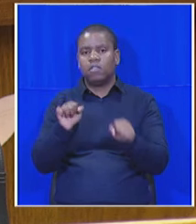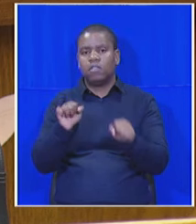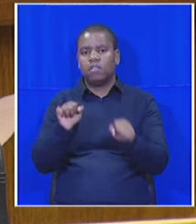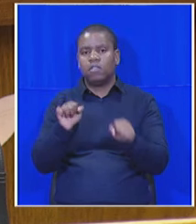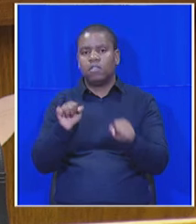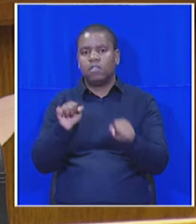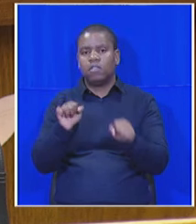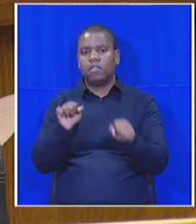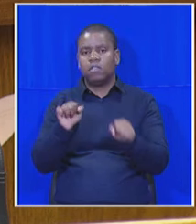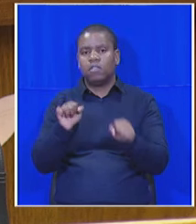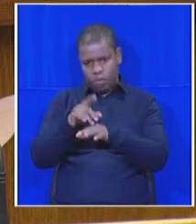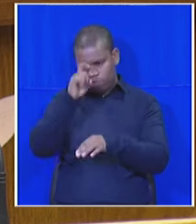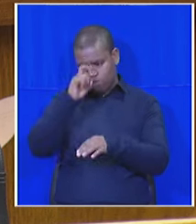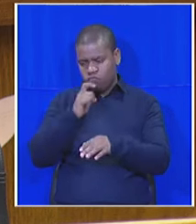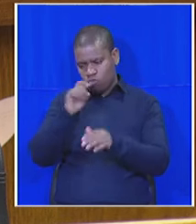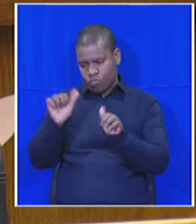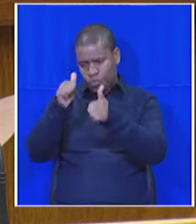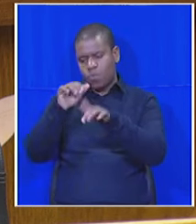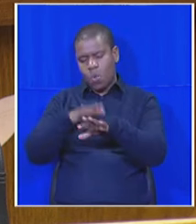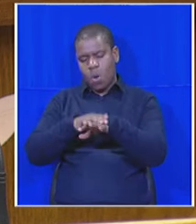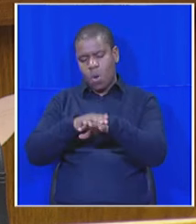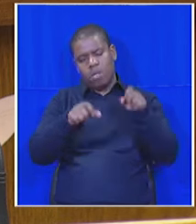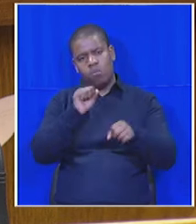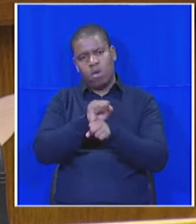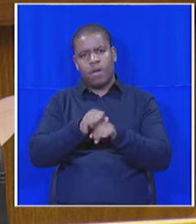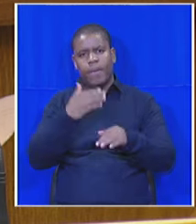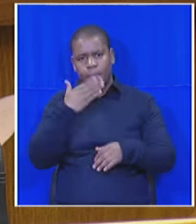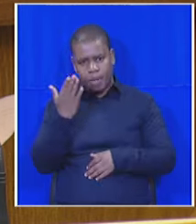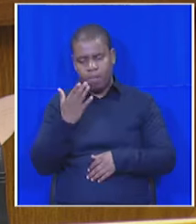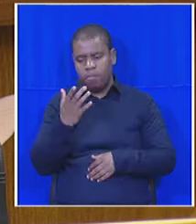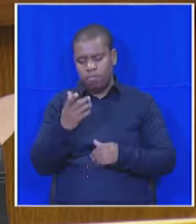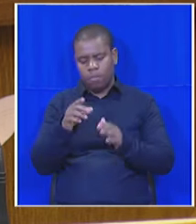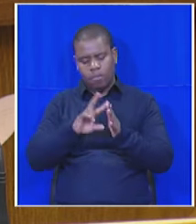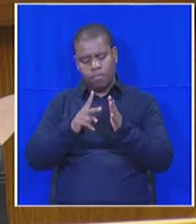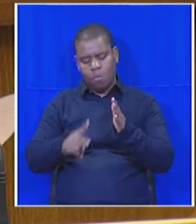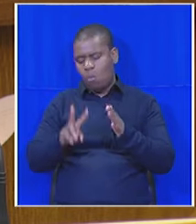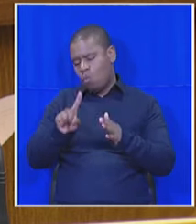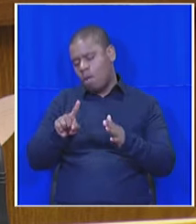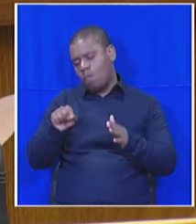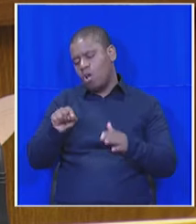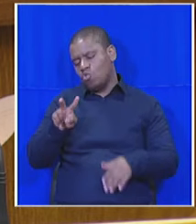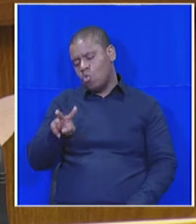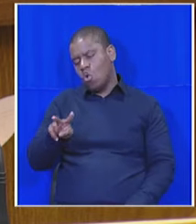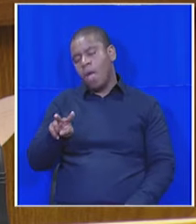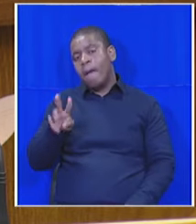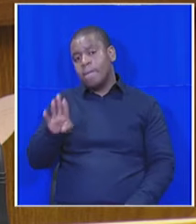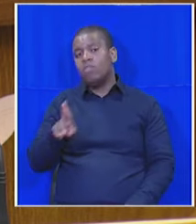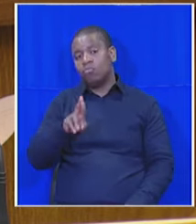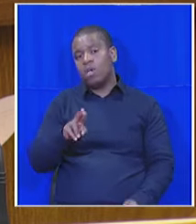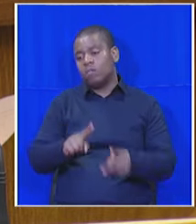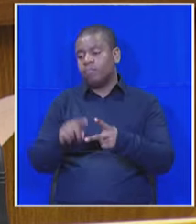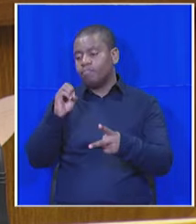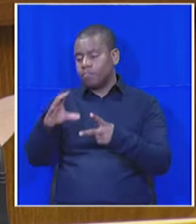give dignity and opportunity to those without jobs by the amendment of adding 1.2 billion rand to provide